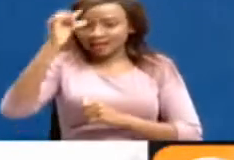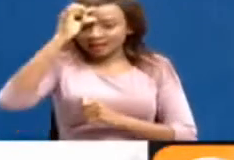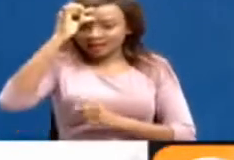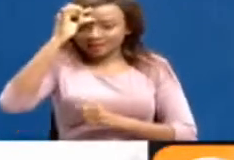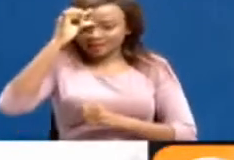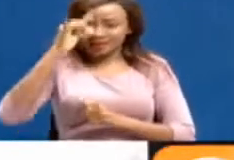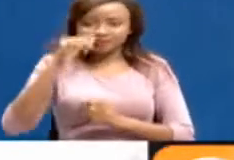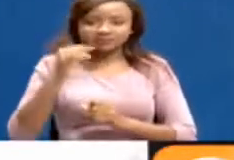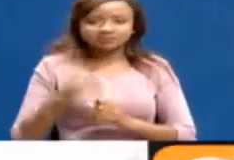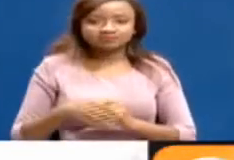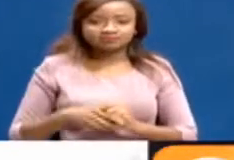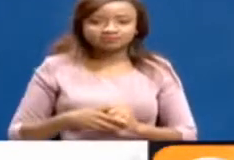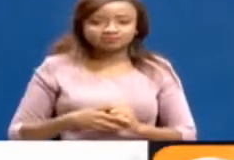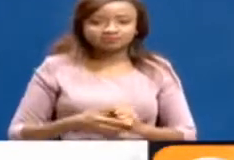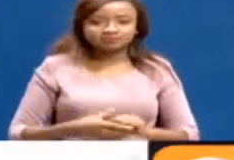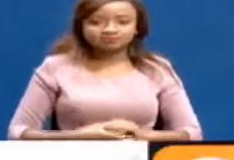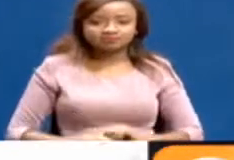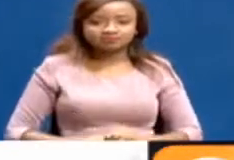government-backed securities,